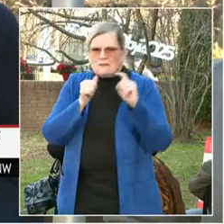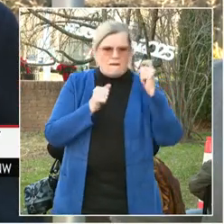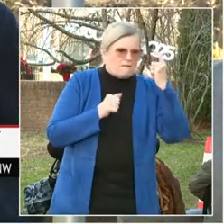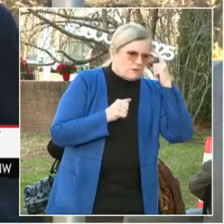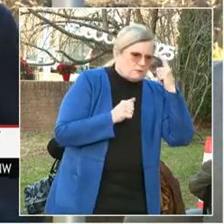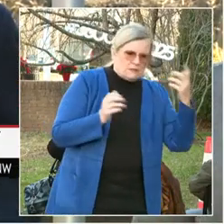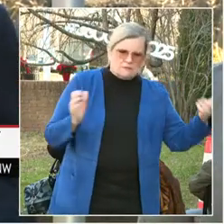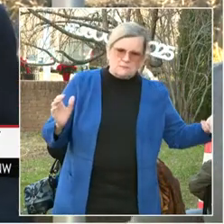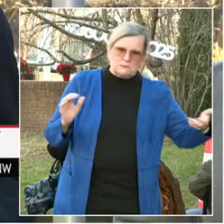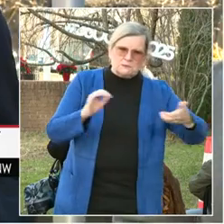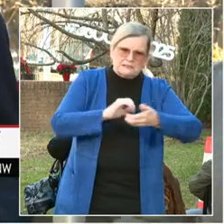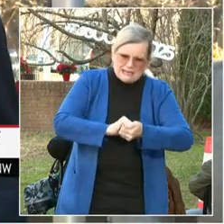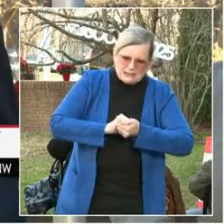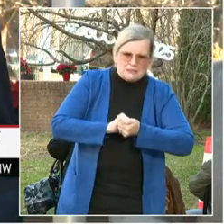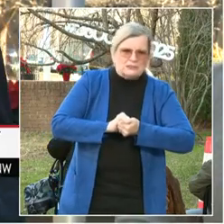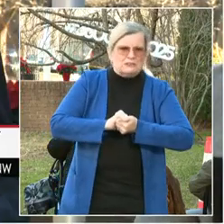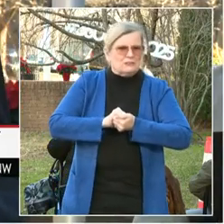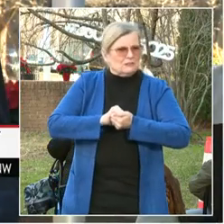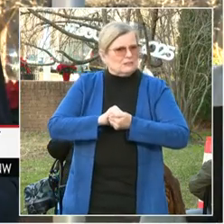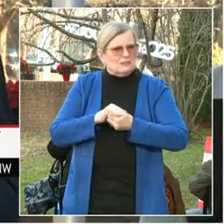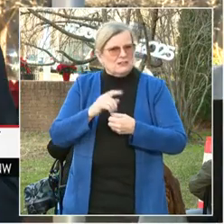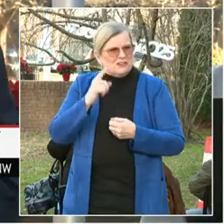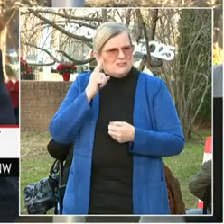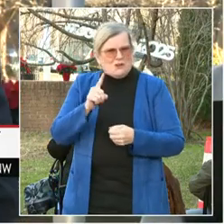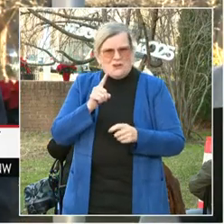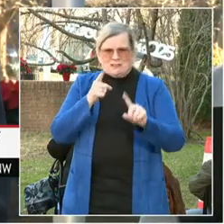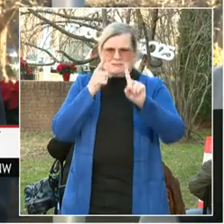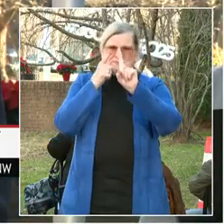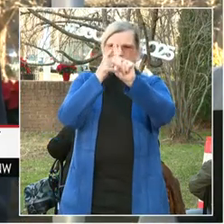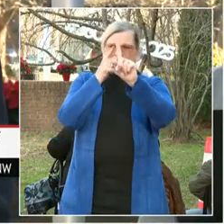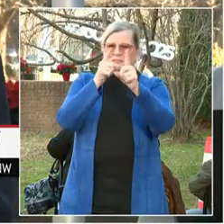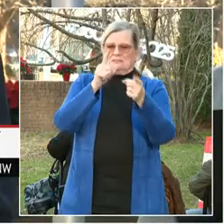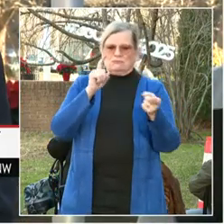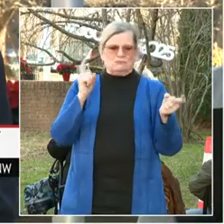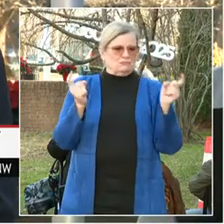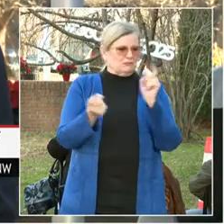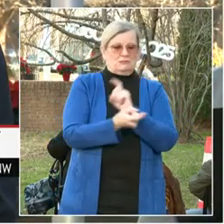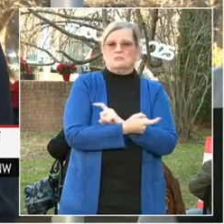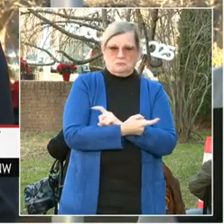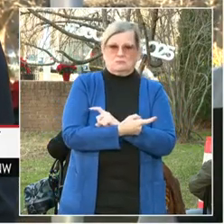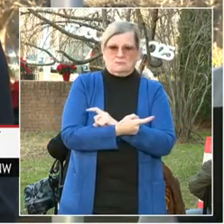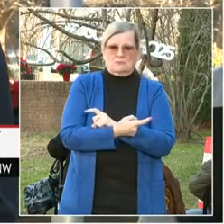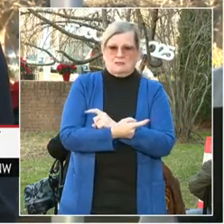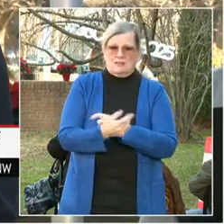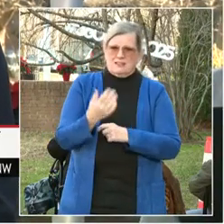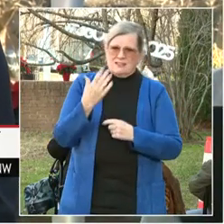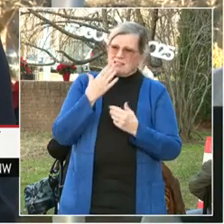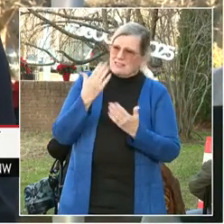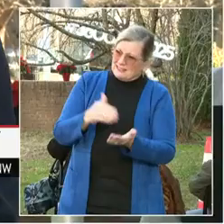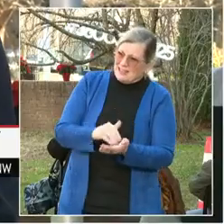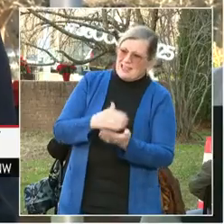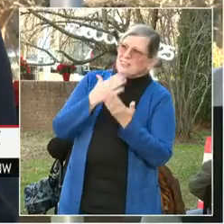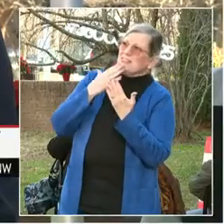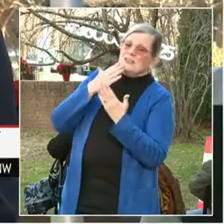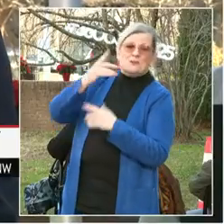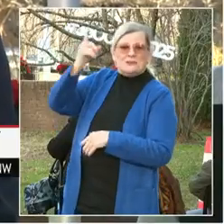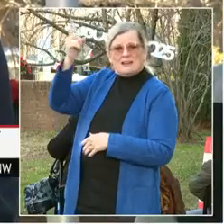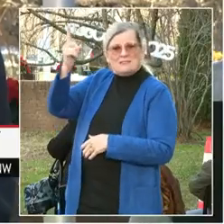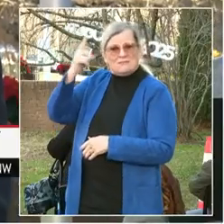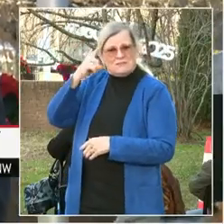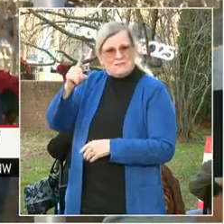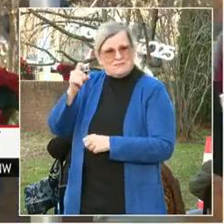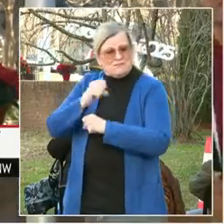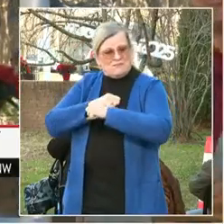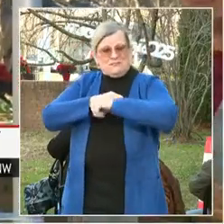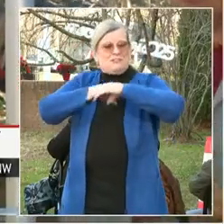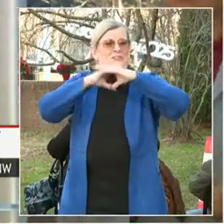together to really bring about effective change. And so I give God thanks for the vision of this city. I give God thanks